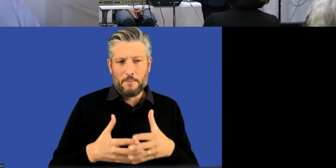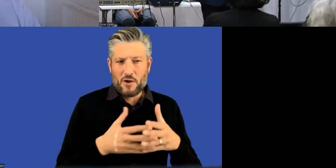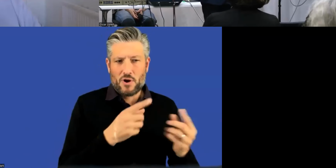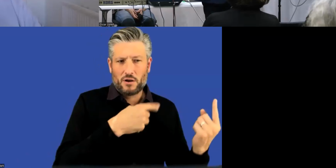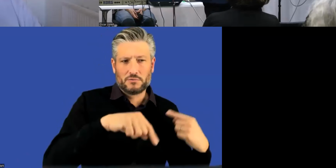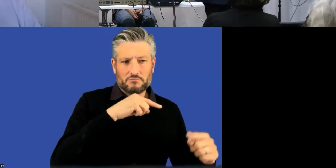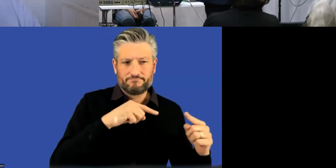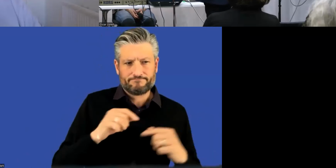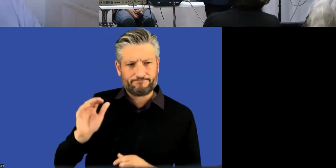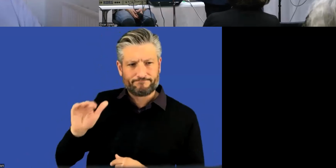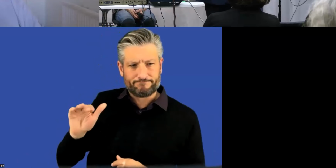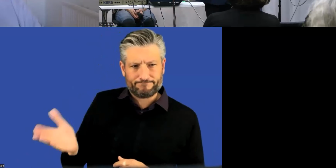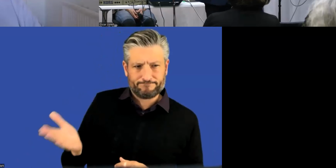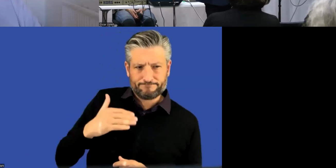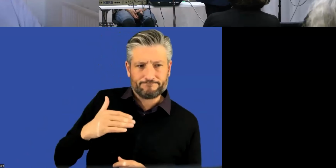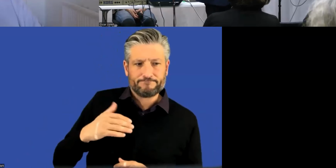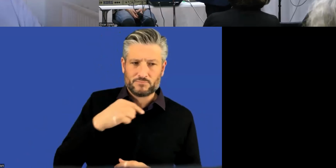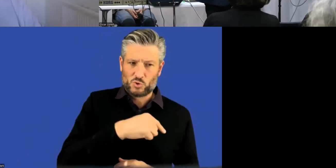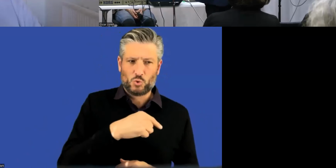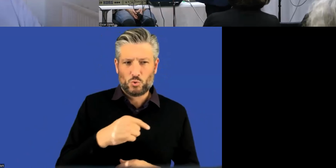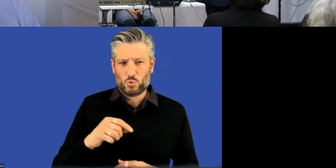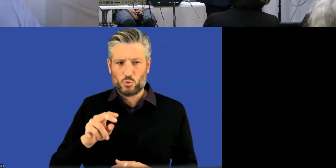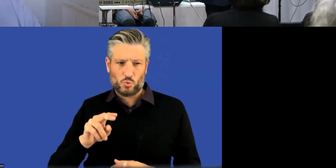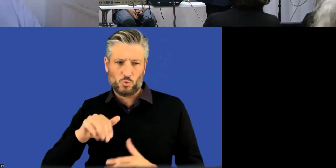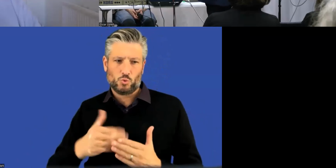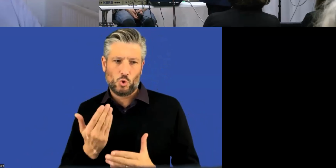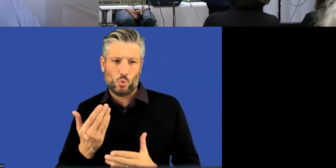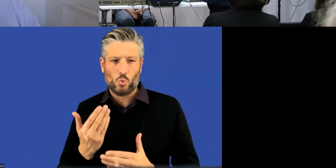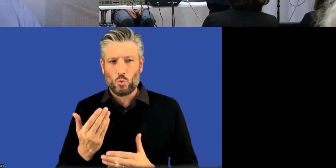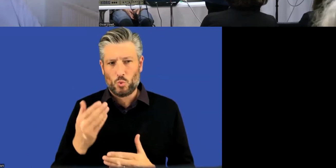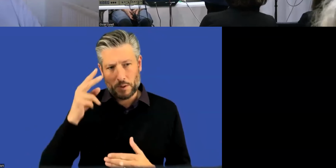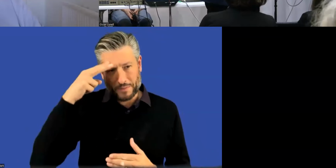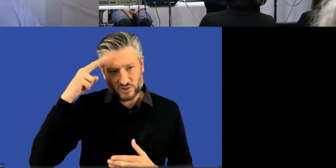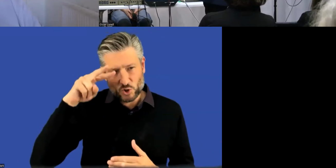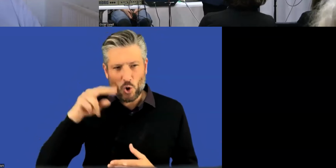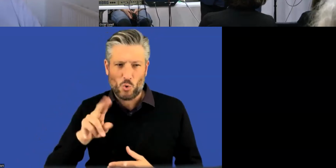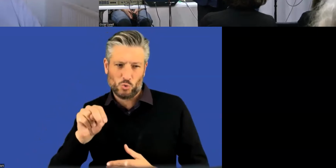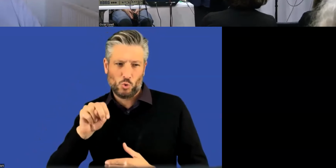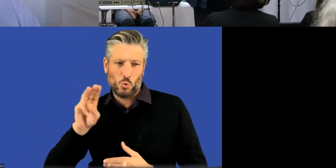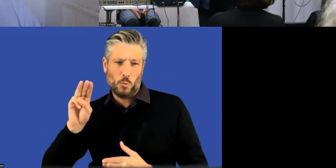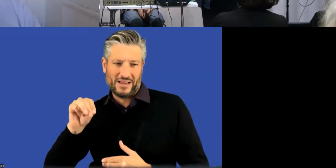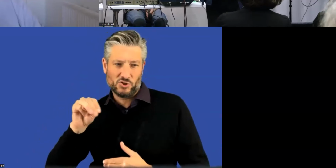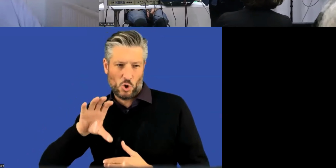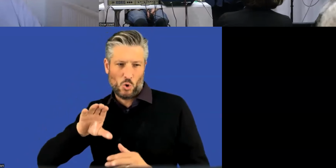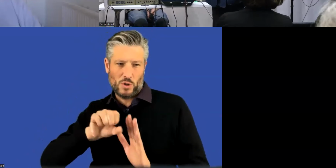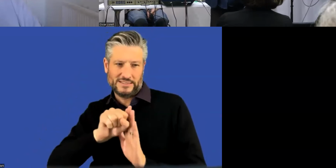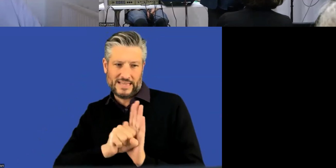Mexico, where he then went on the American rocket program, what eventually became NASA. Rolf was brought up as therefore a bright-eyed